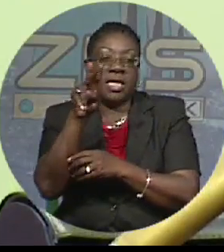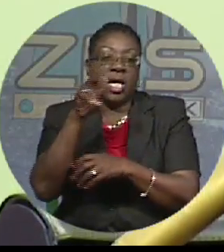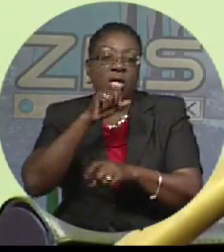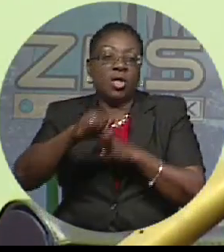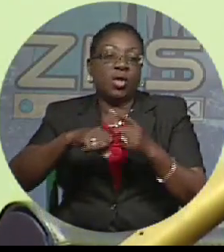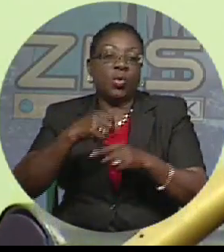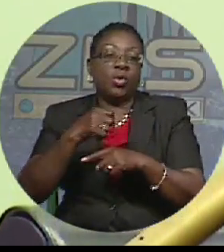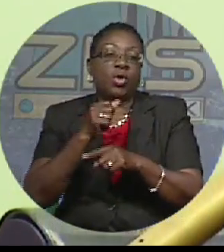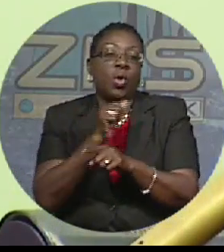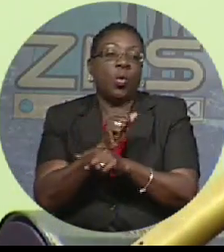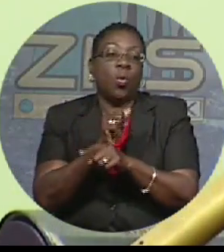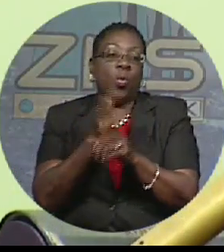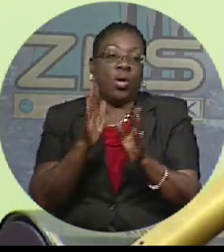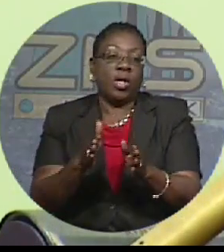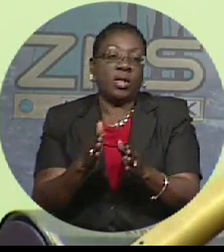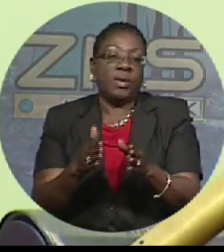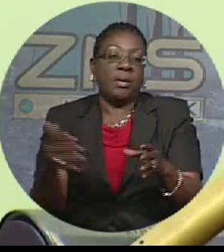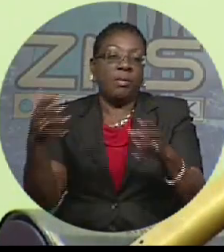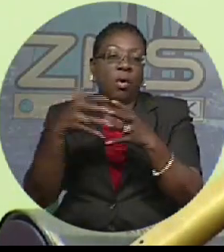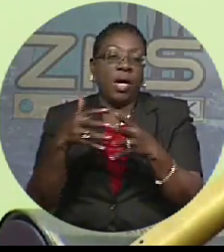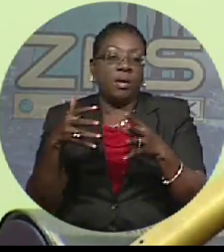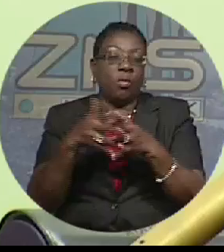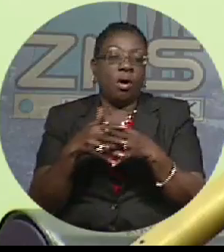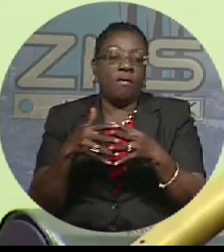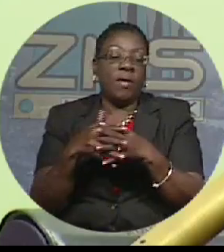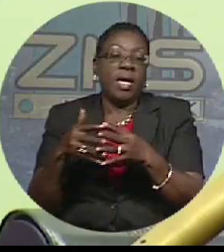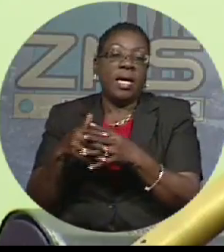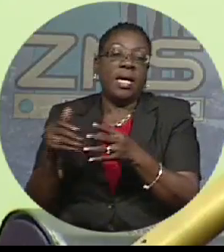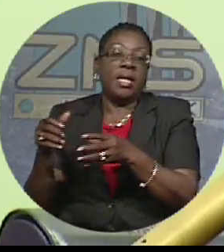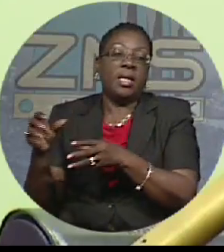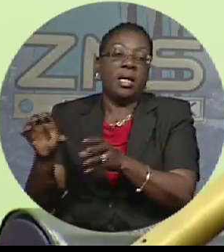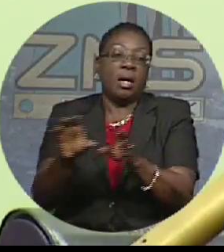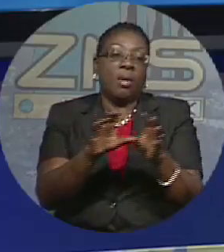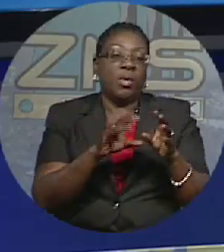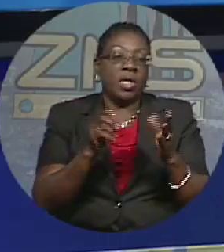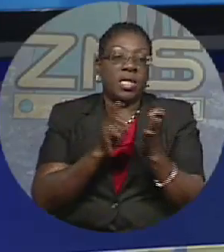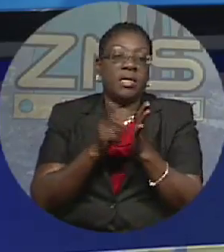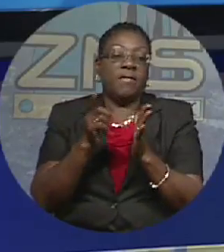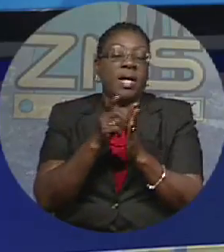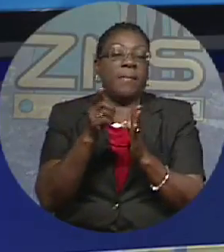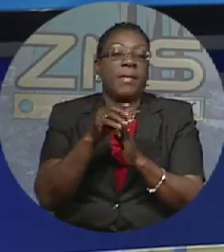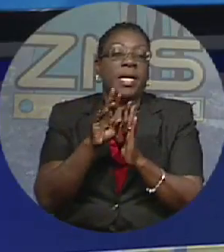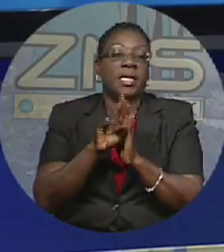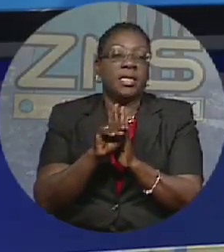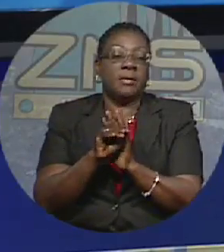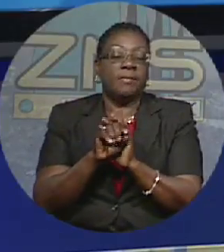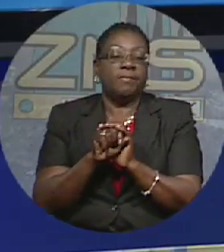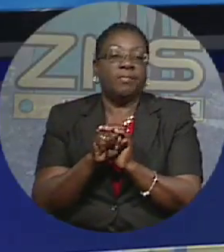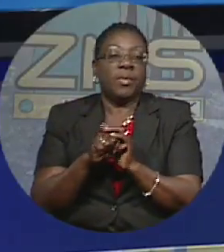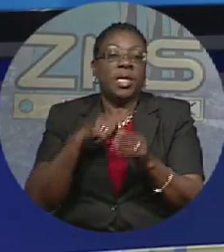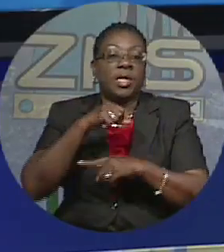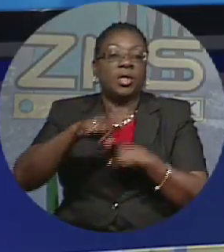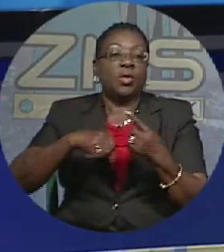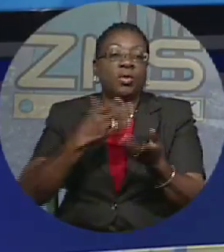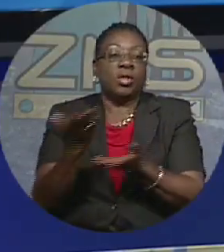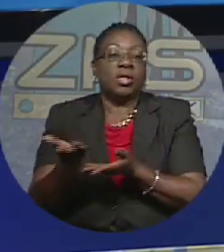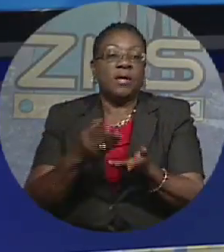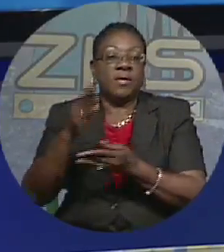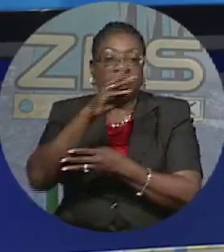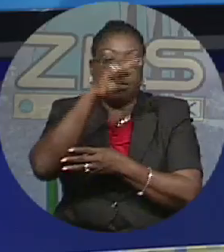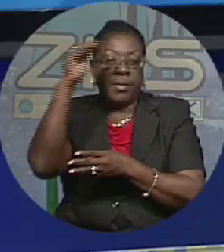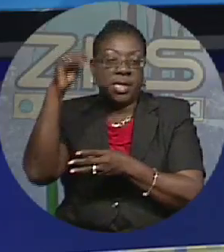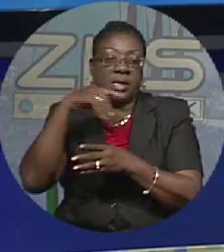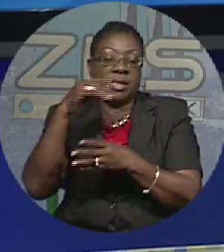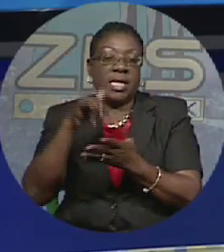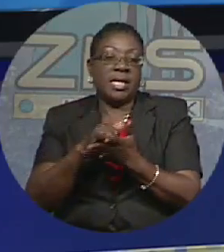social workers becoming more intimately involved in community development. Well, Social Services Minister Melanie Griffin